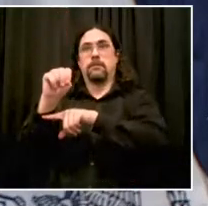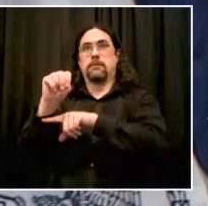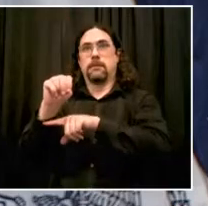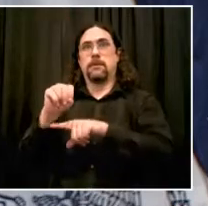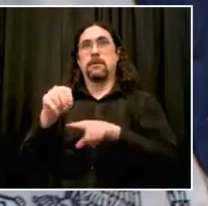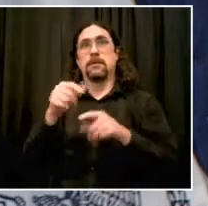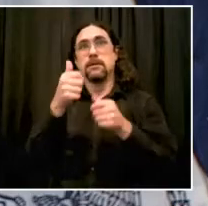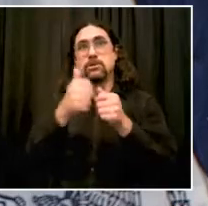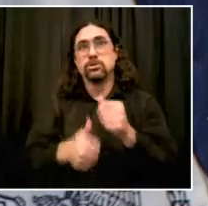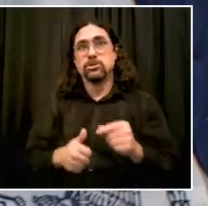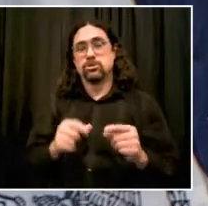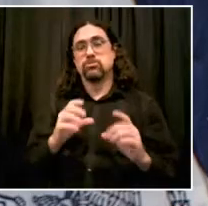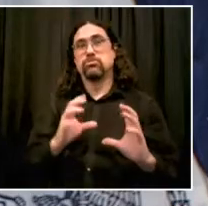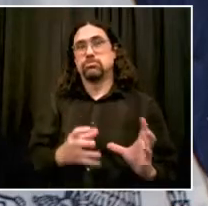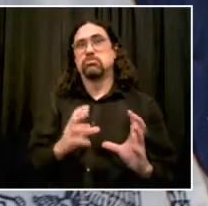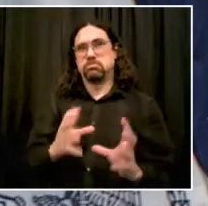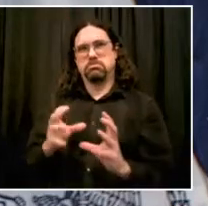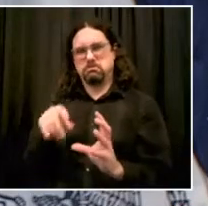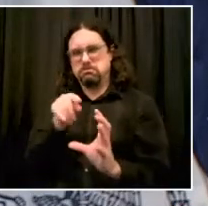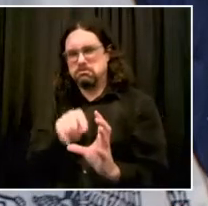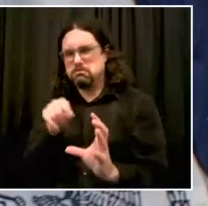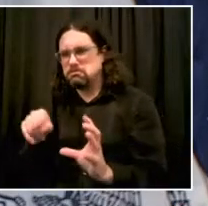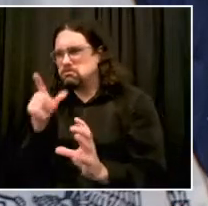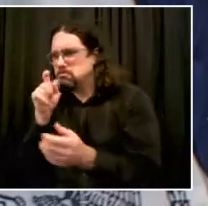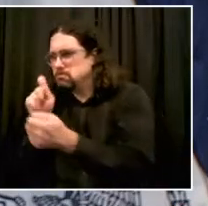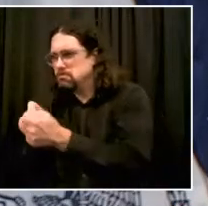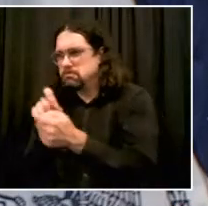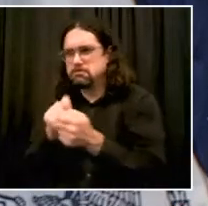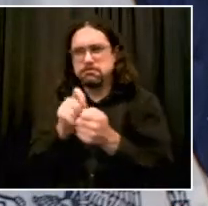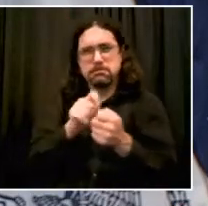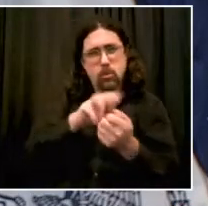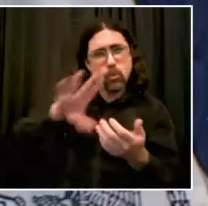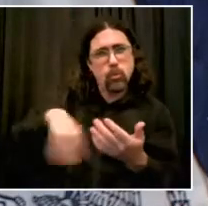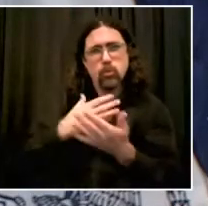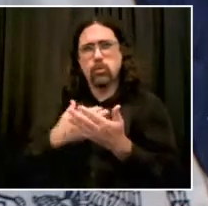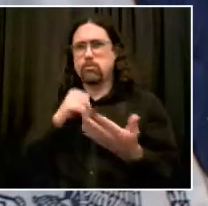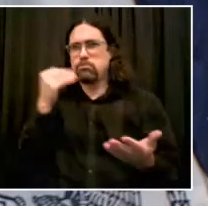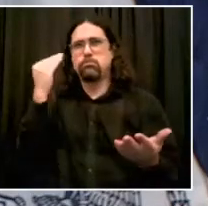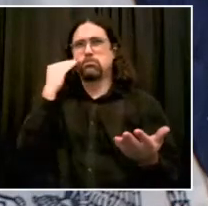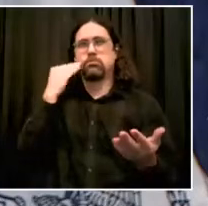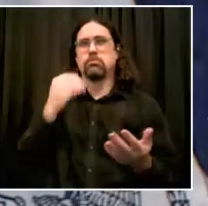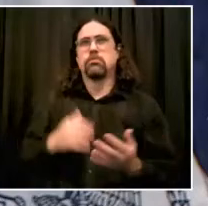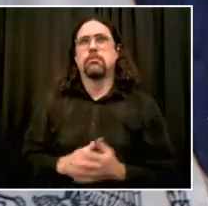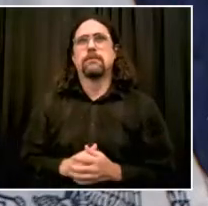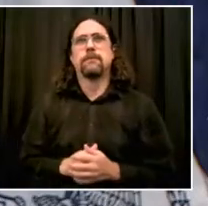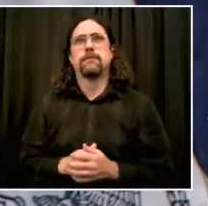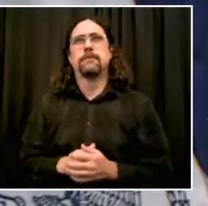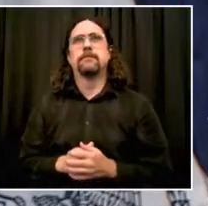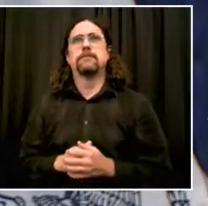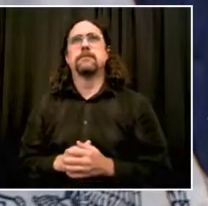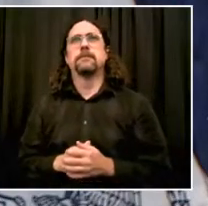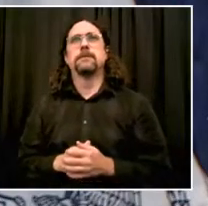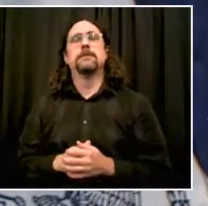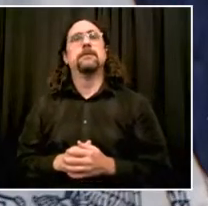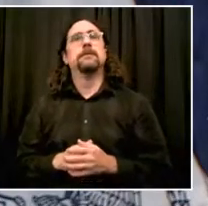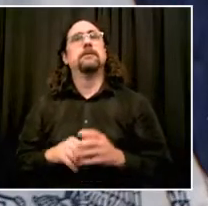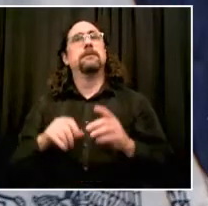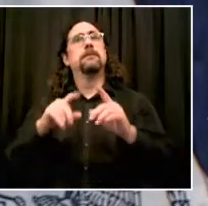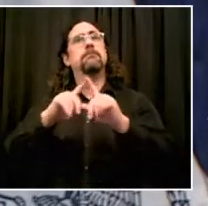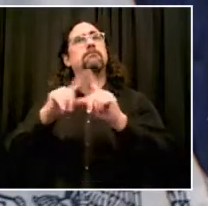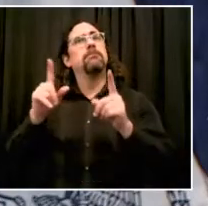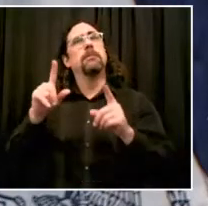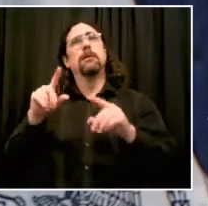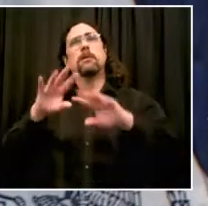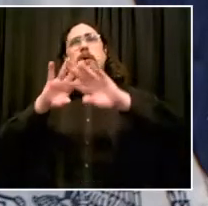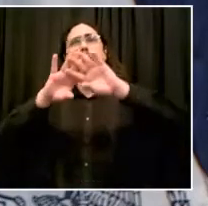Black Lives Matter, is all about changing that foundation, that reality. And that's what we're going to do in this city. But that's a